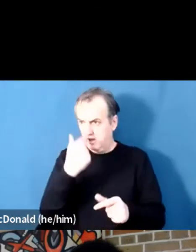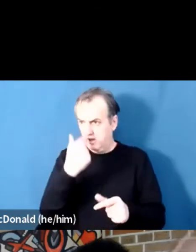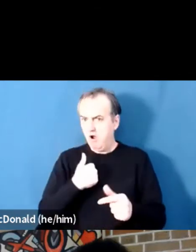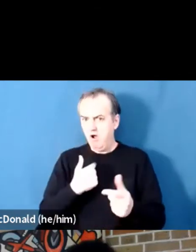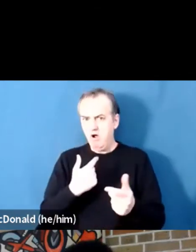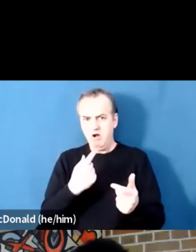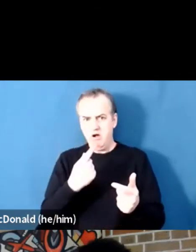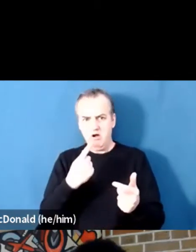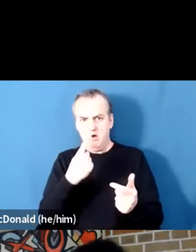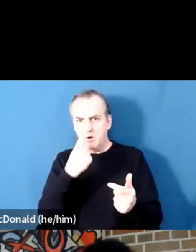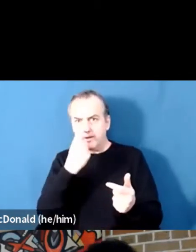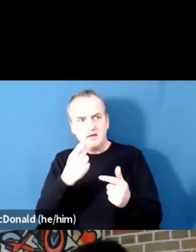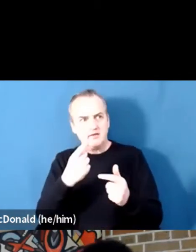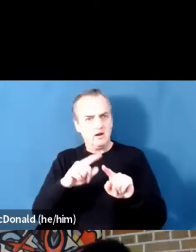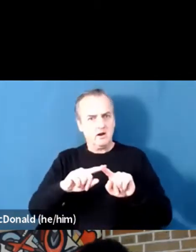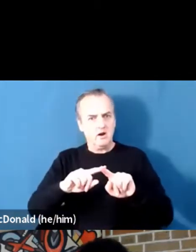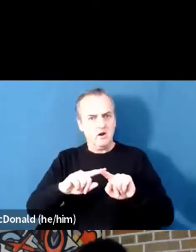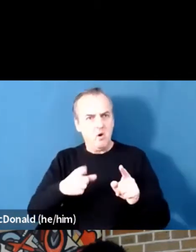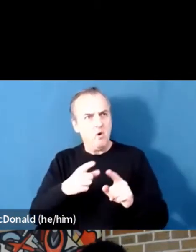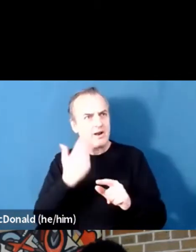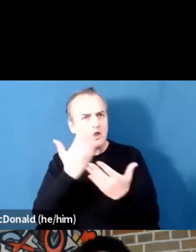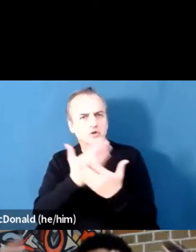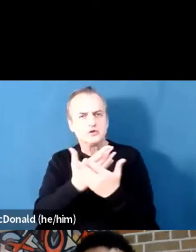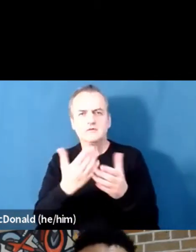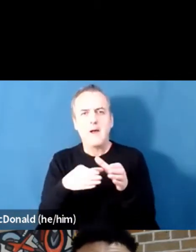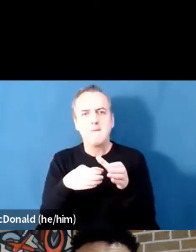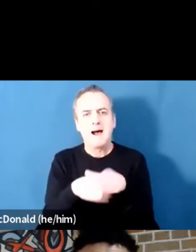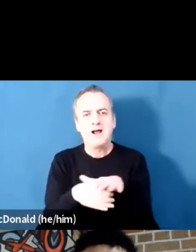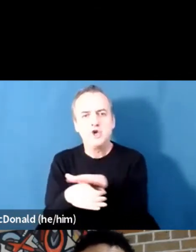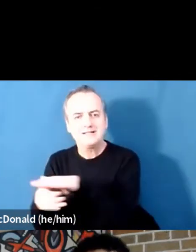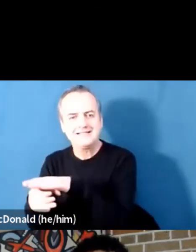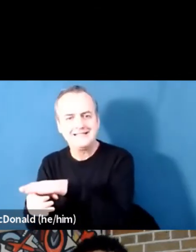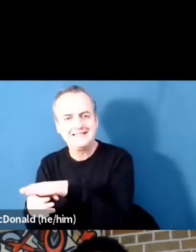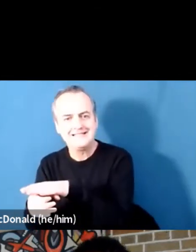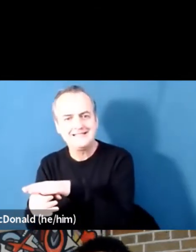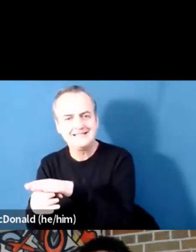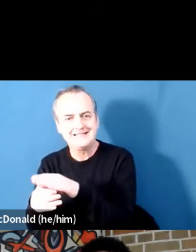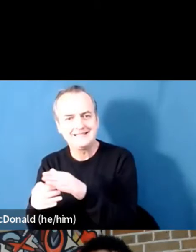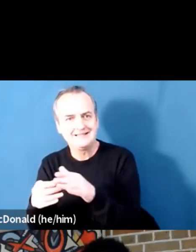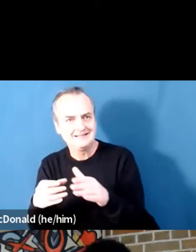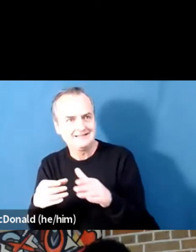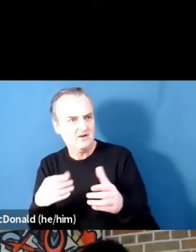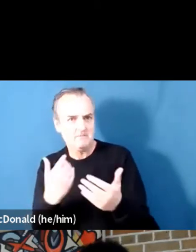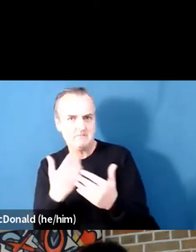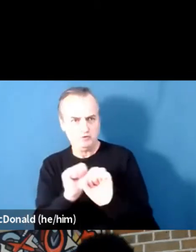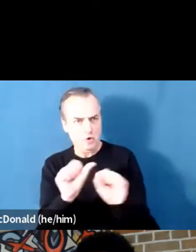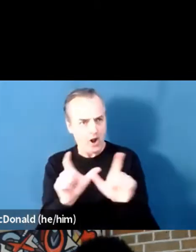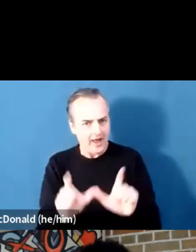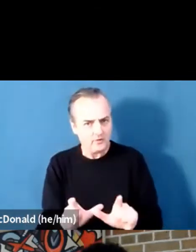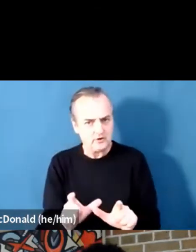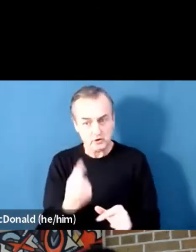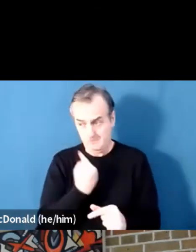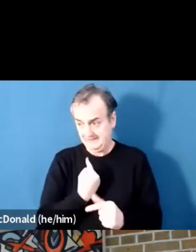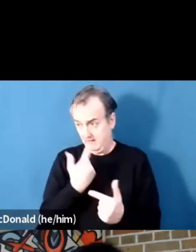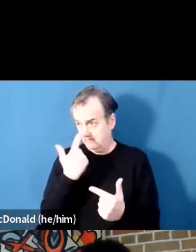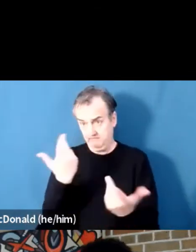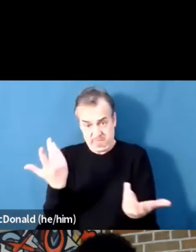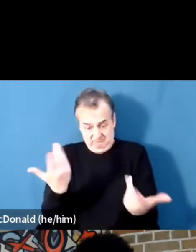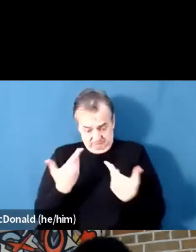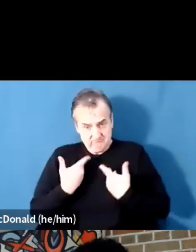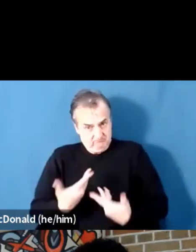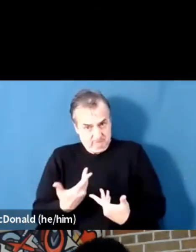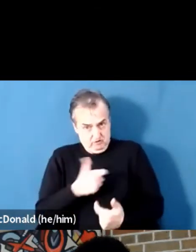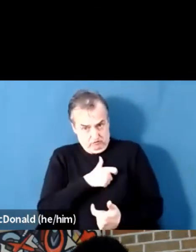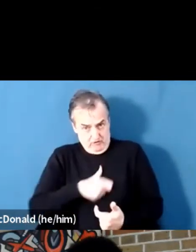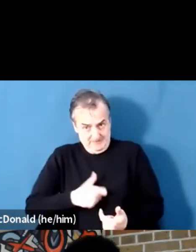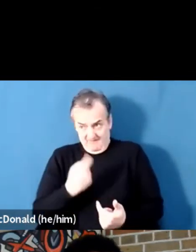Let's get a lot of different people, underrepresented people, but the people who exist in the business don't talk like me. So I can get really excited and I can talk,